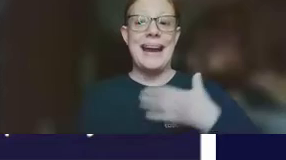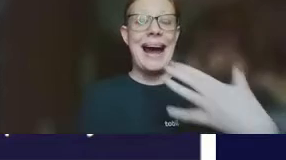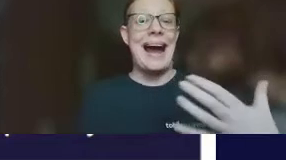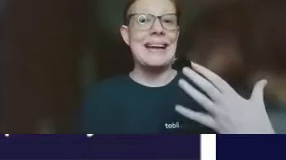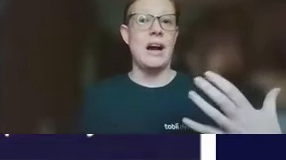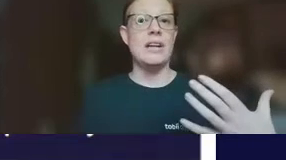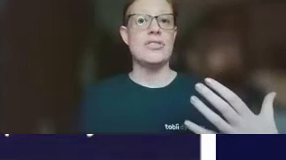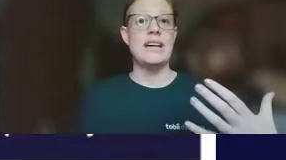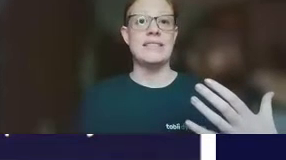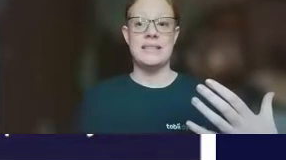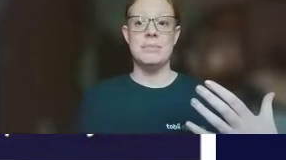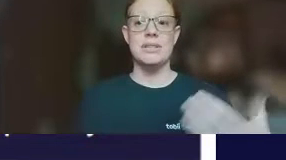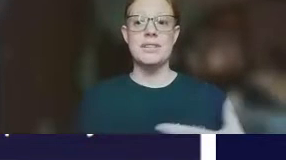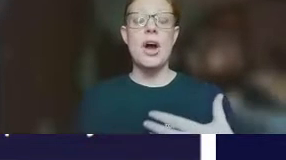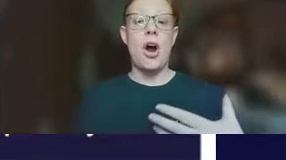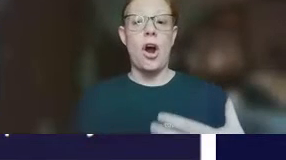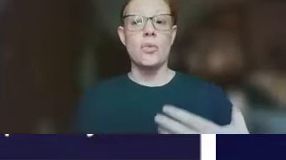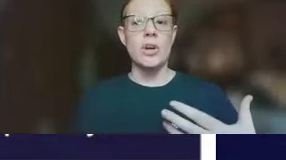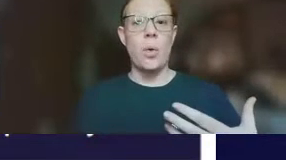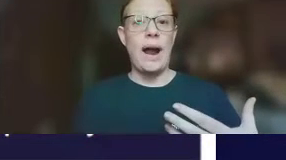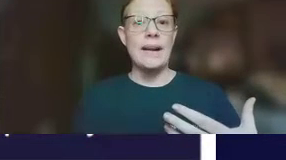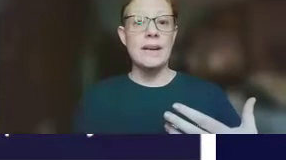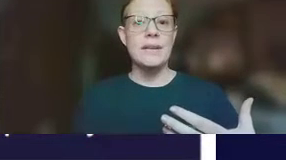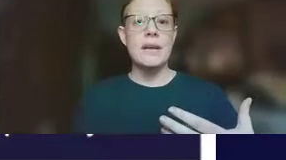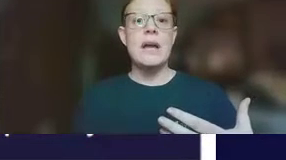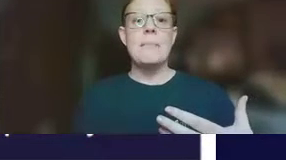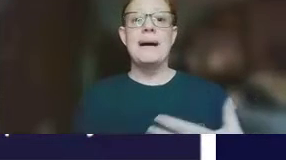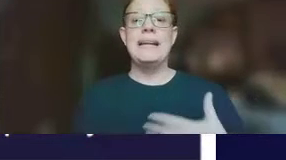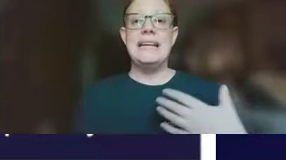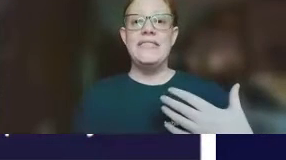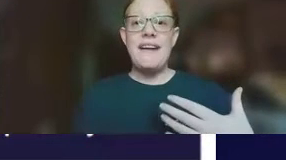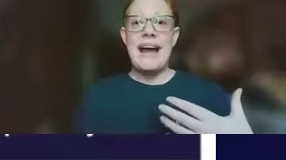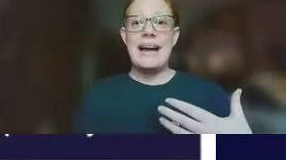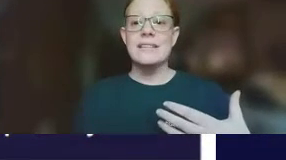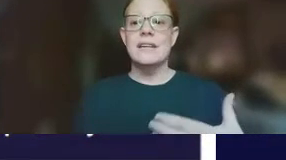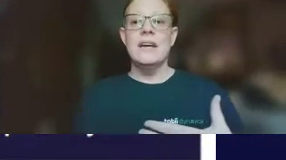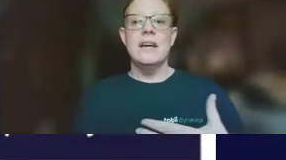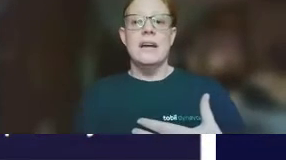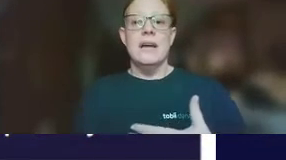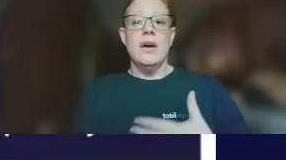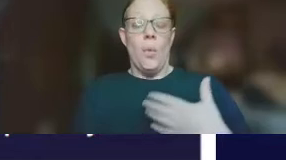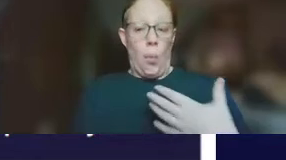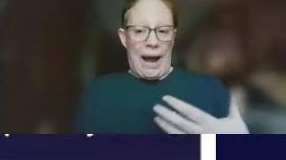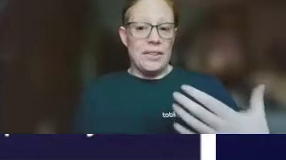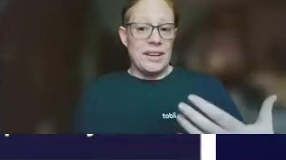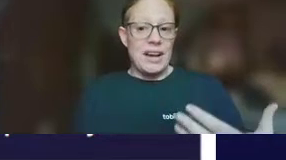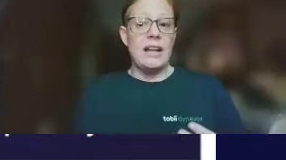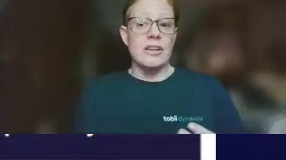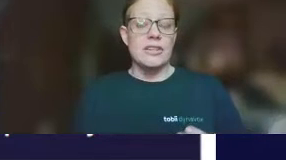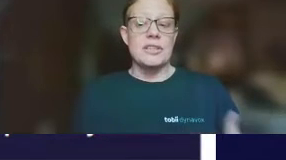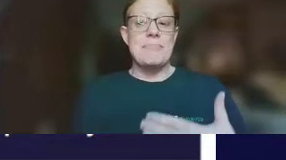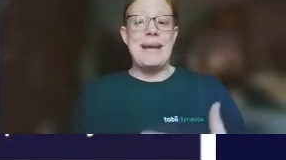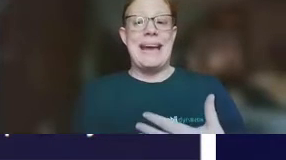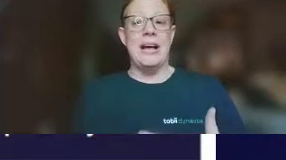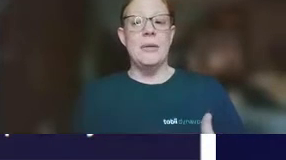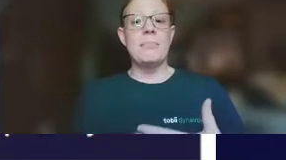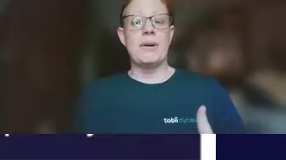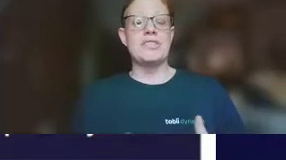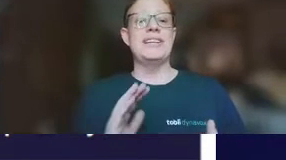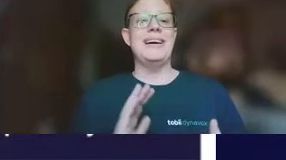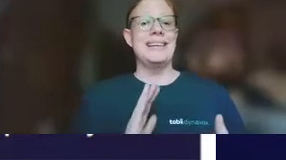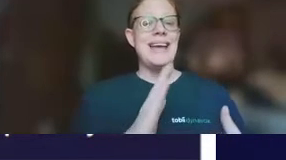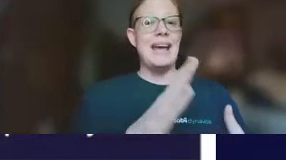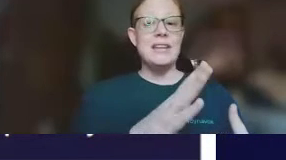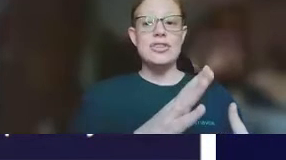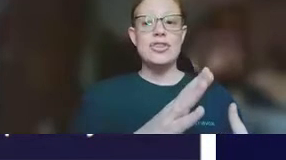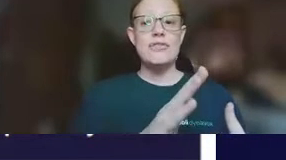high contrast symbols are required. But in fact, while the colors may help the